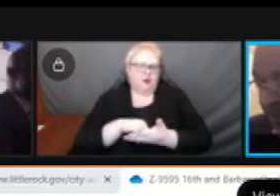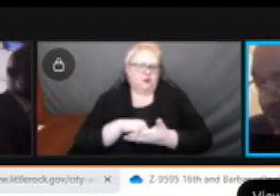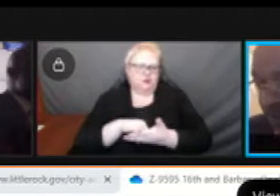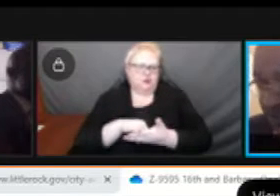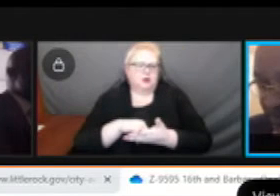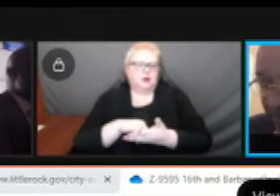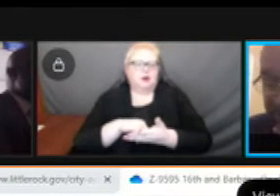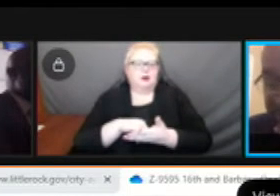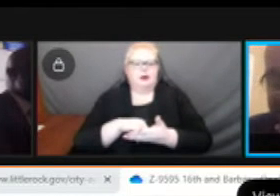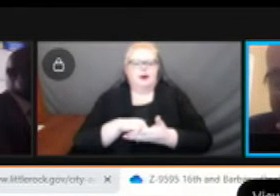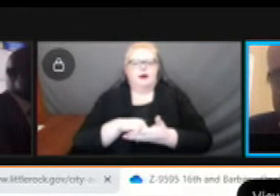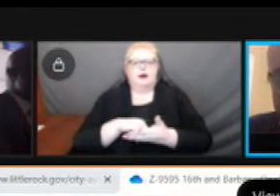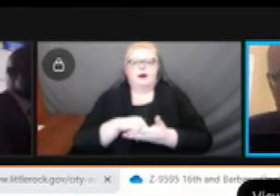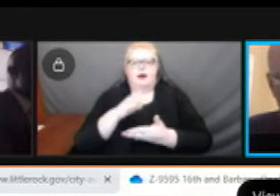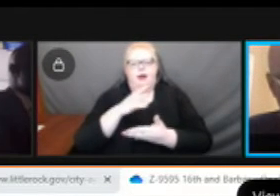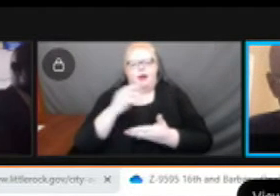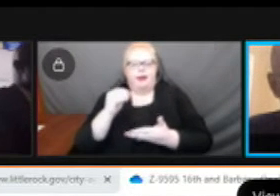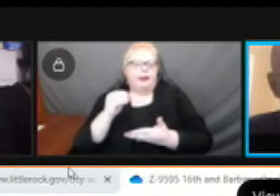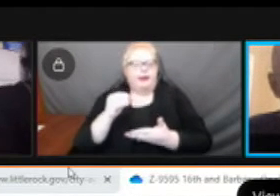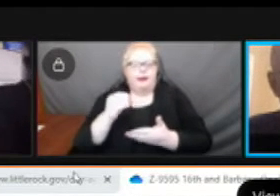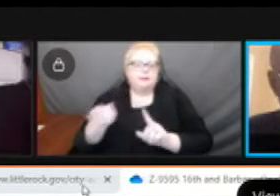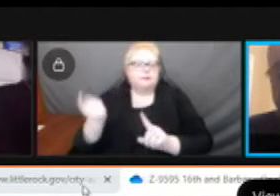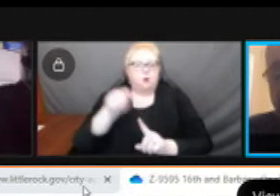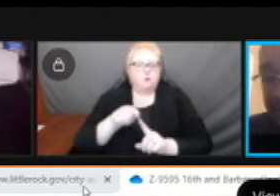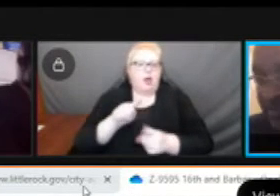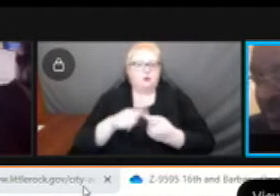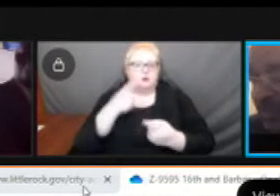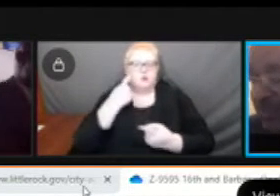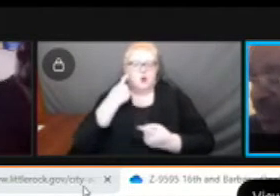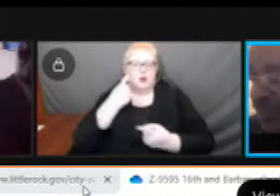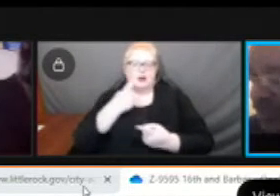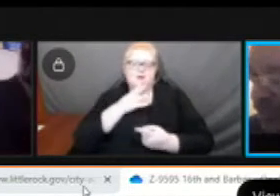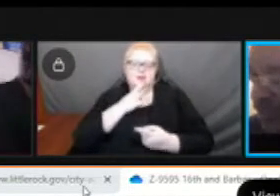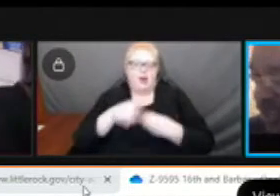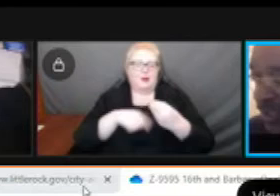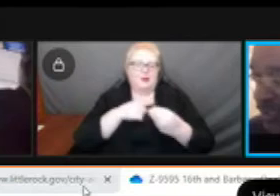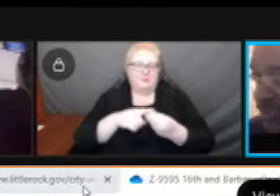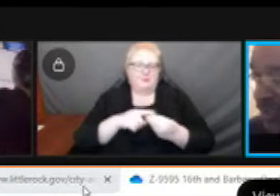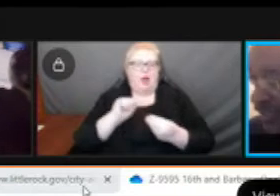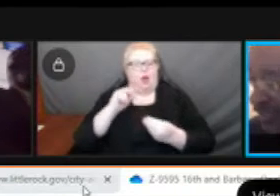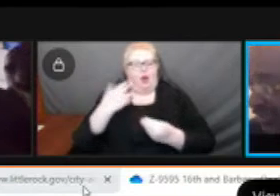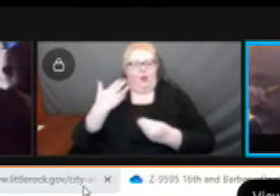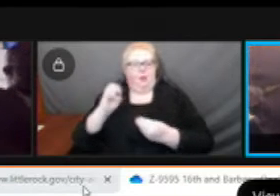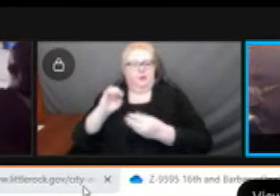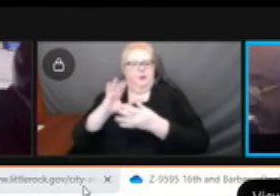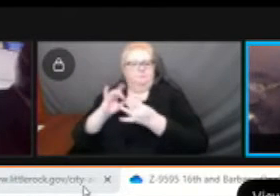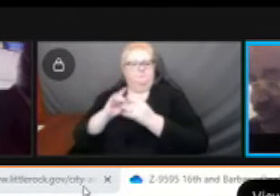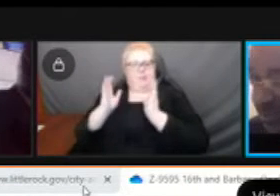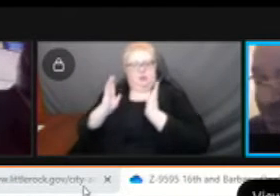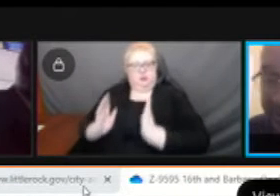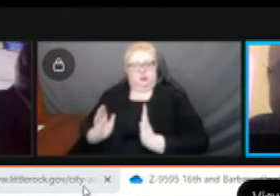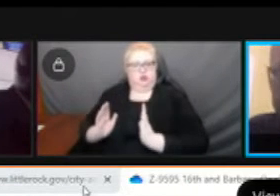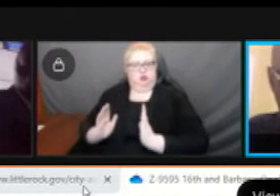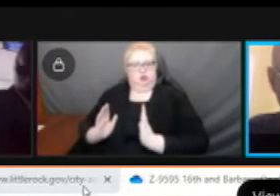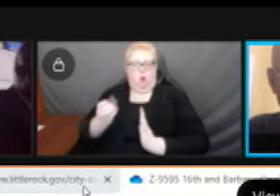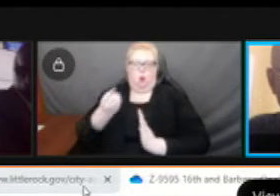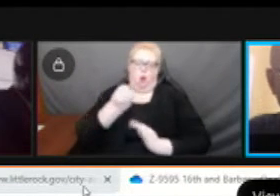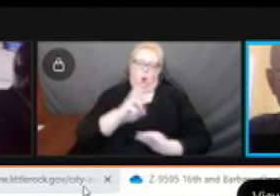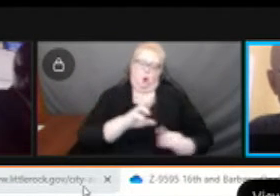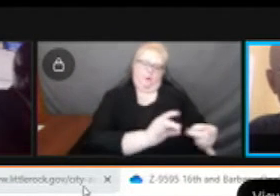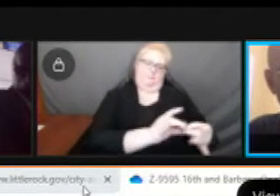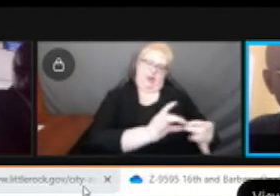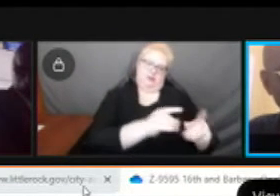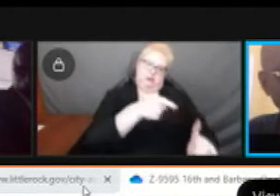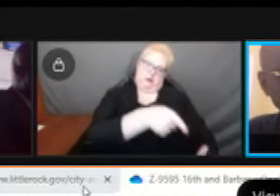And it goes back to the messenger analogy I made a minute ago. And I just like to say to the second gentleman, I